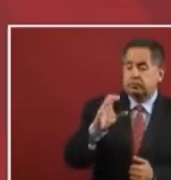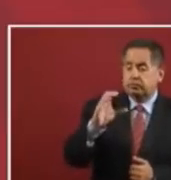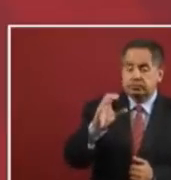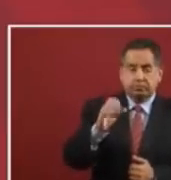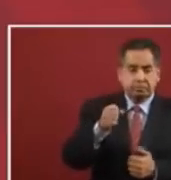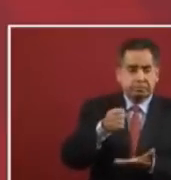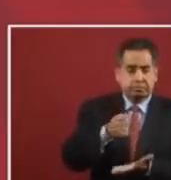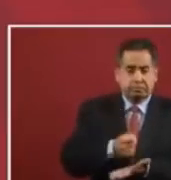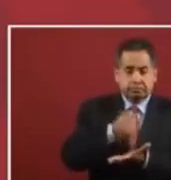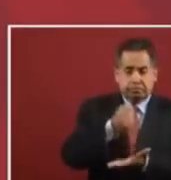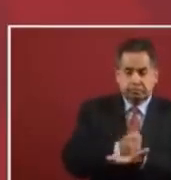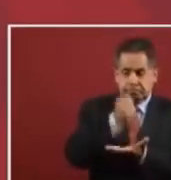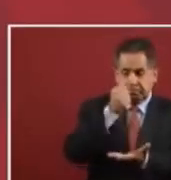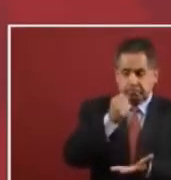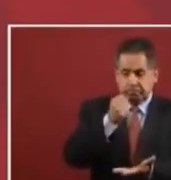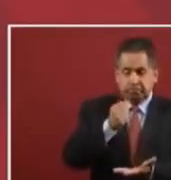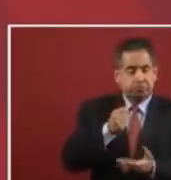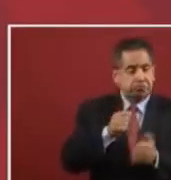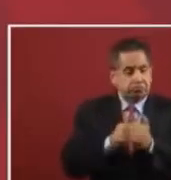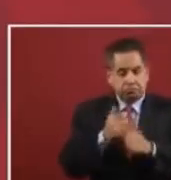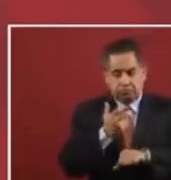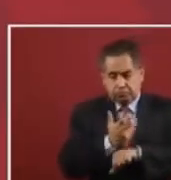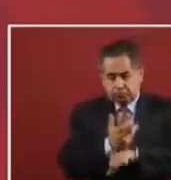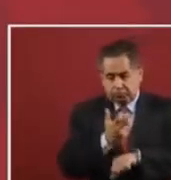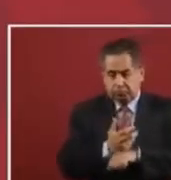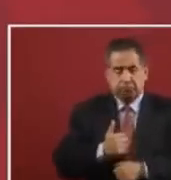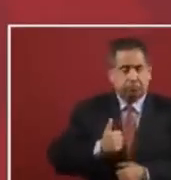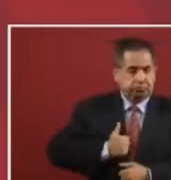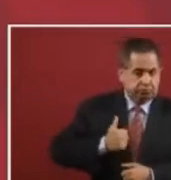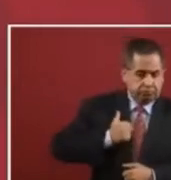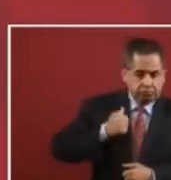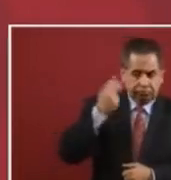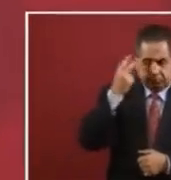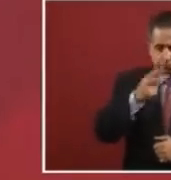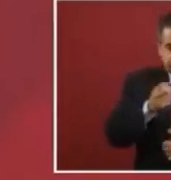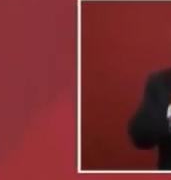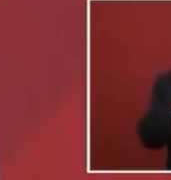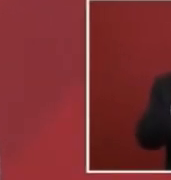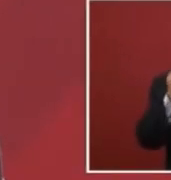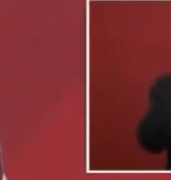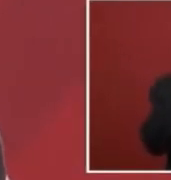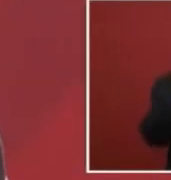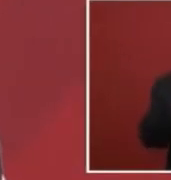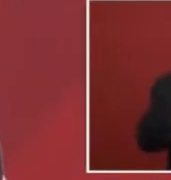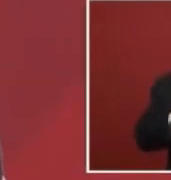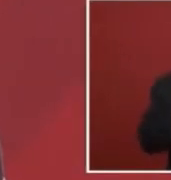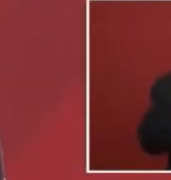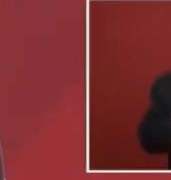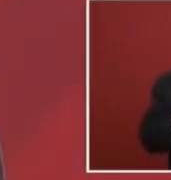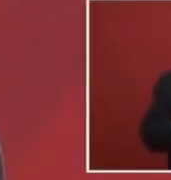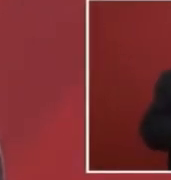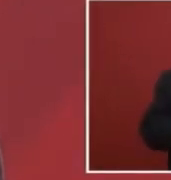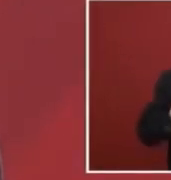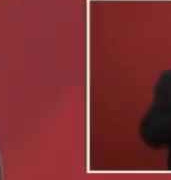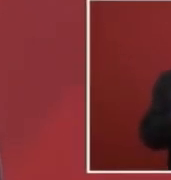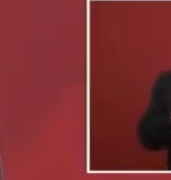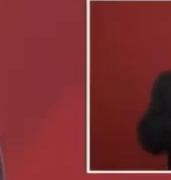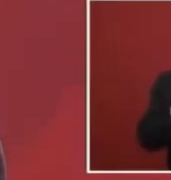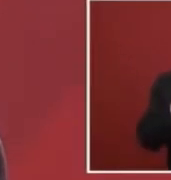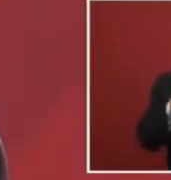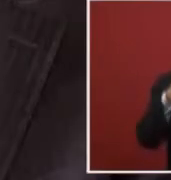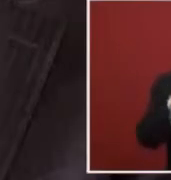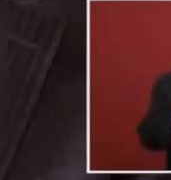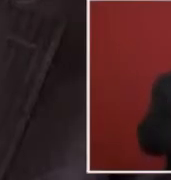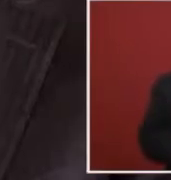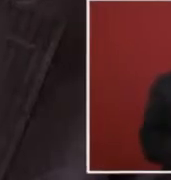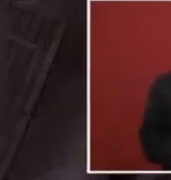comercial. The commercial treaty with the United States and with Canada. Nos importa mucho eso. It is very important to us,